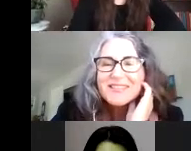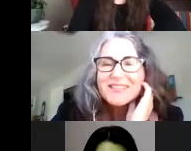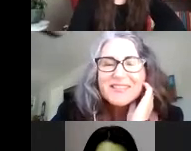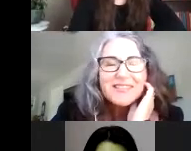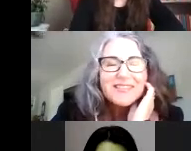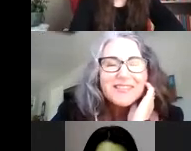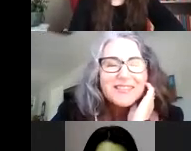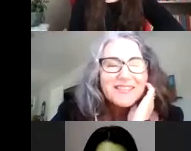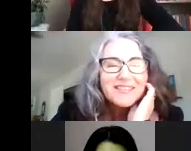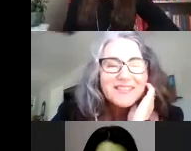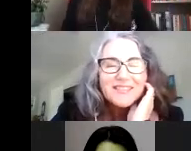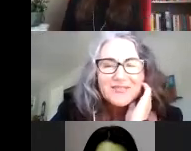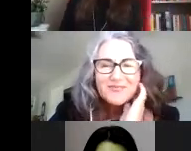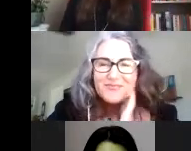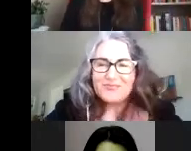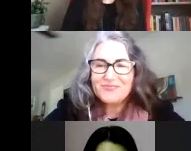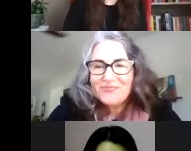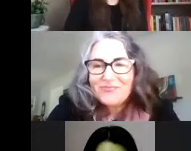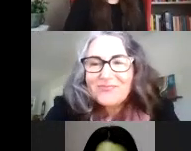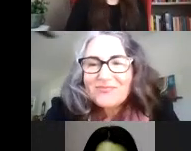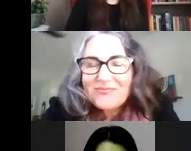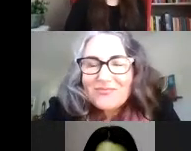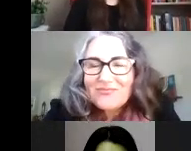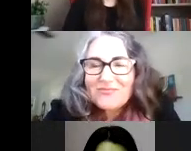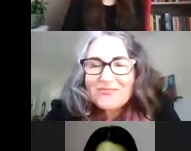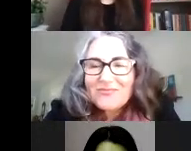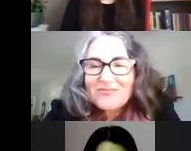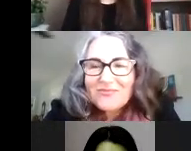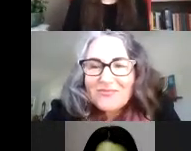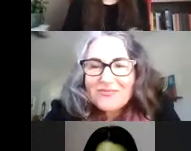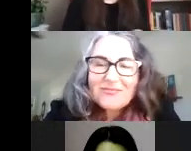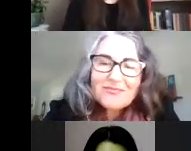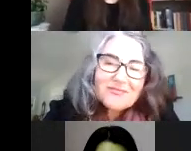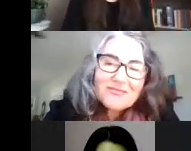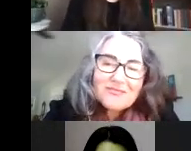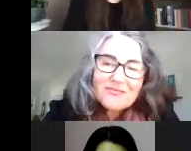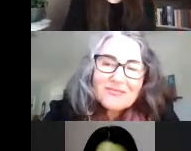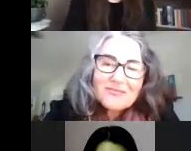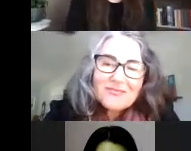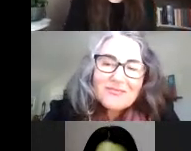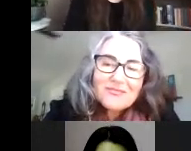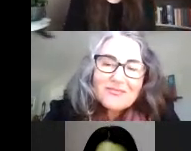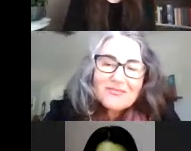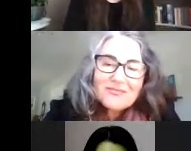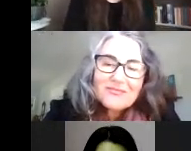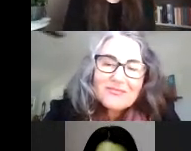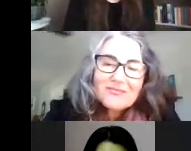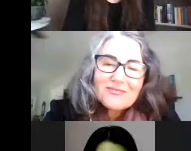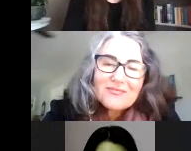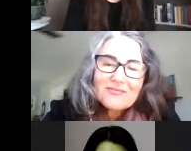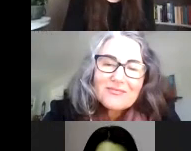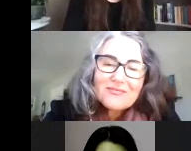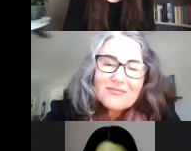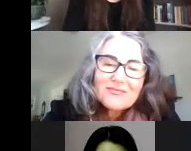Thank you very much. It's an honor and pleasure to be here today as part of the Office of